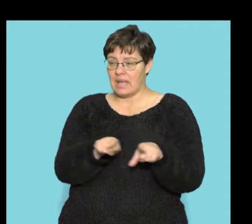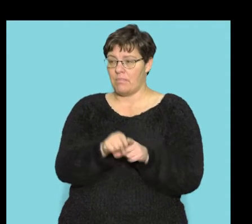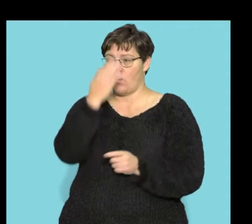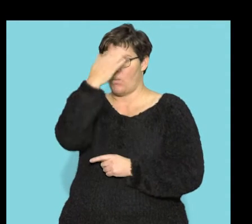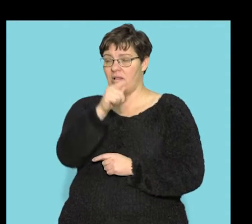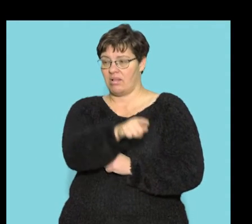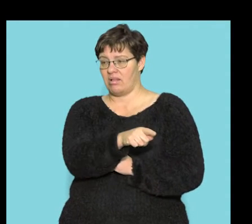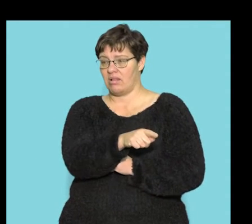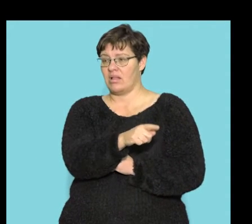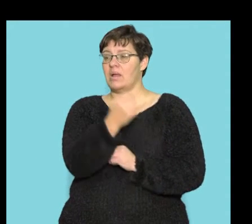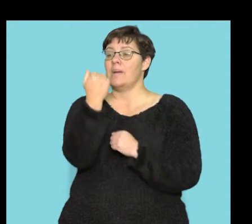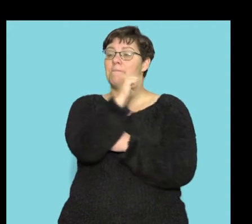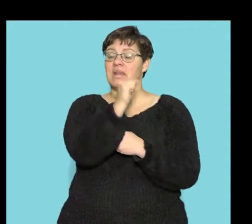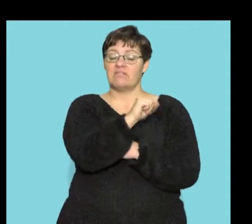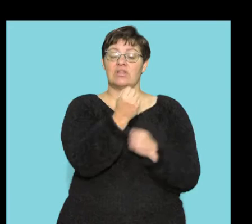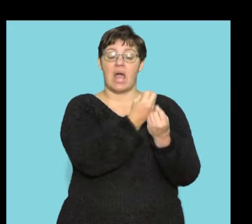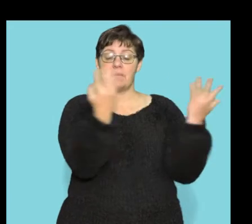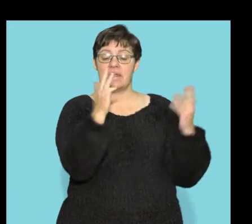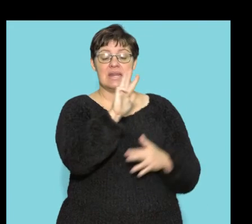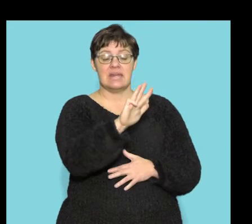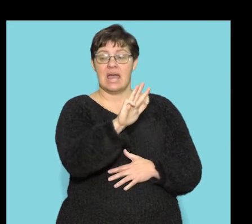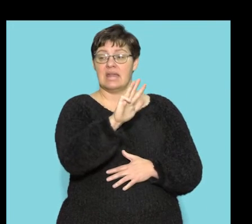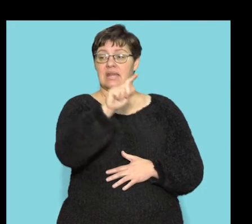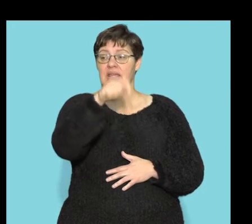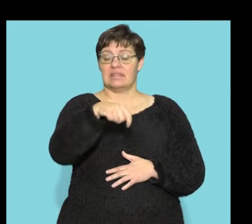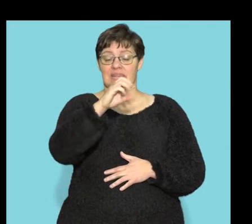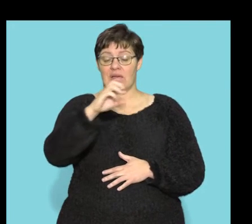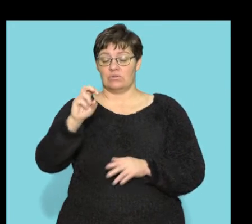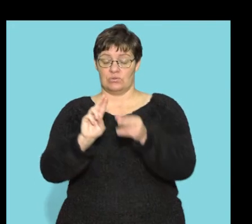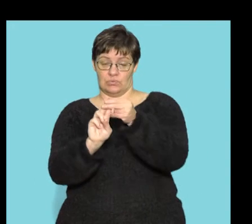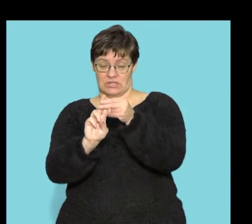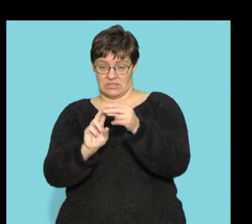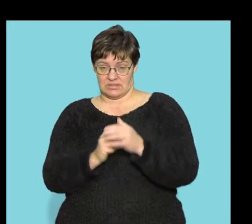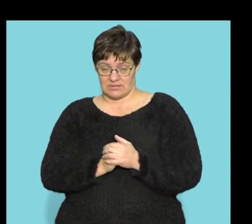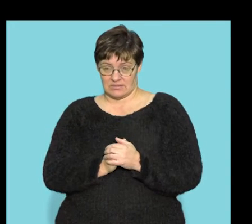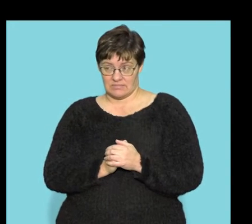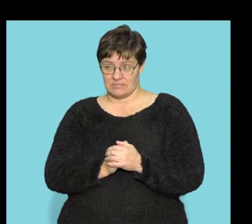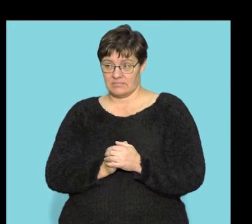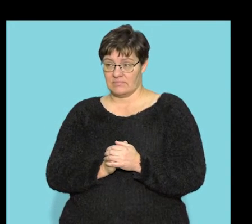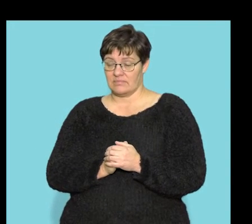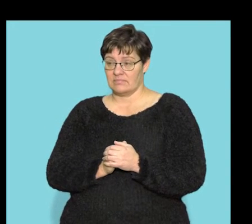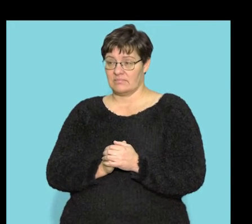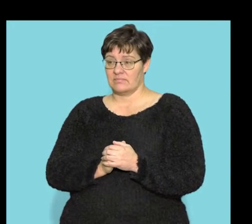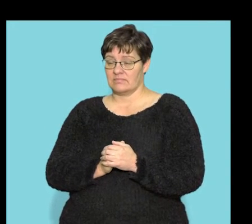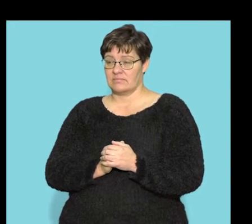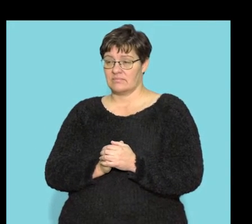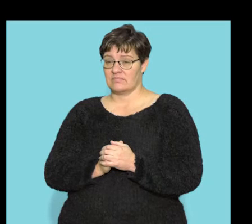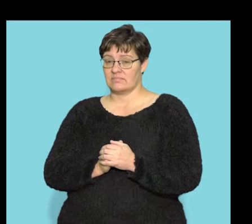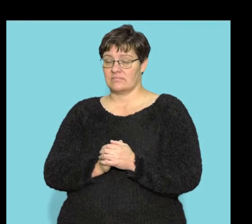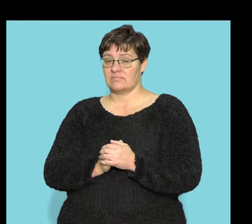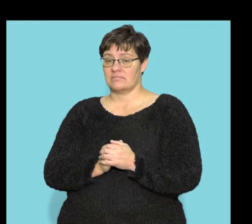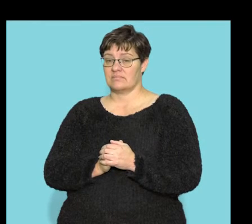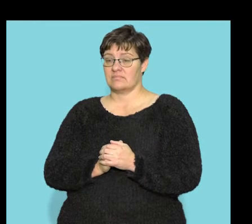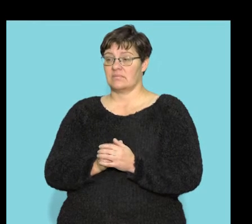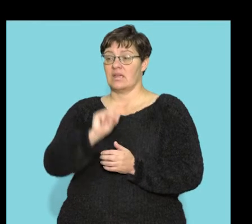we manufactured 9,000 units, right? Okay. And if you now take